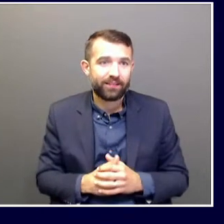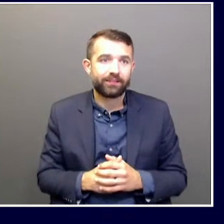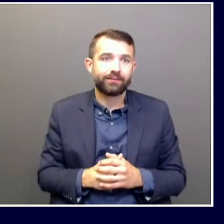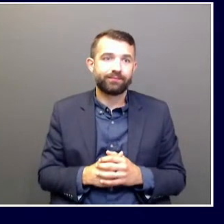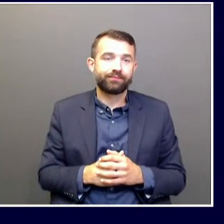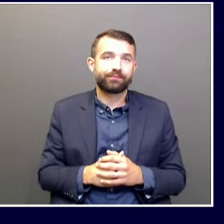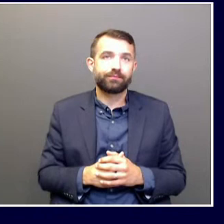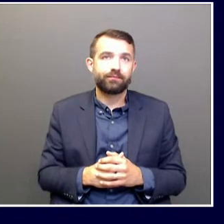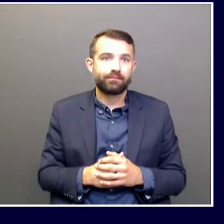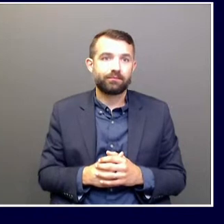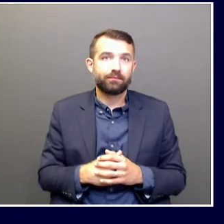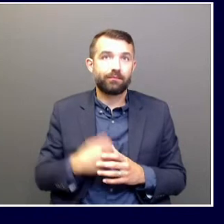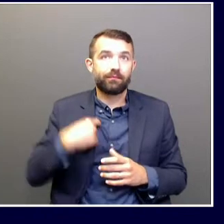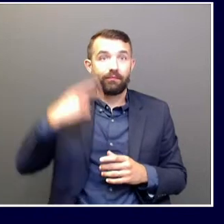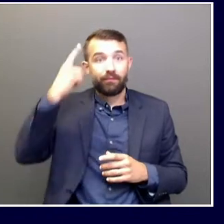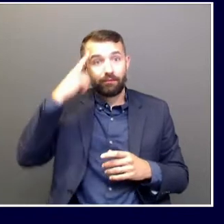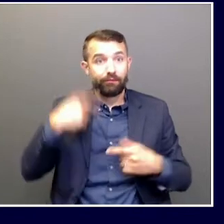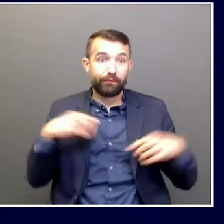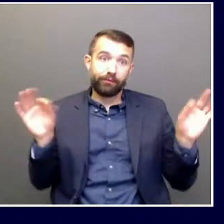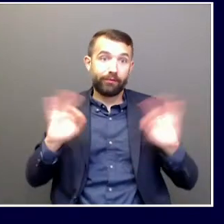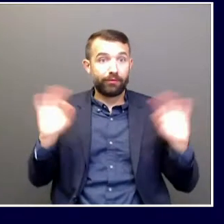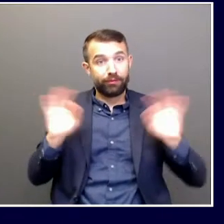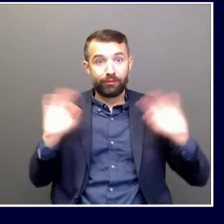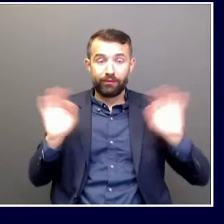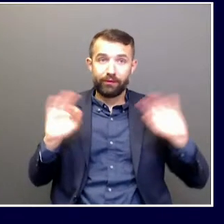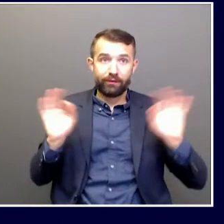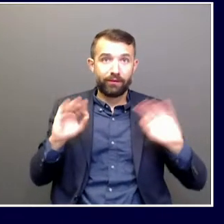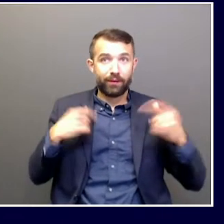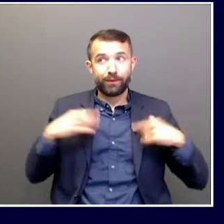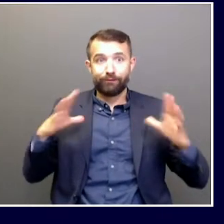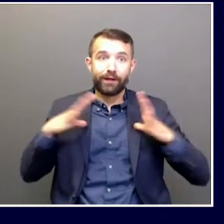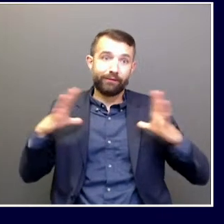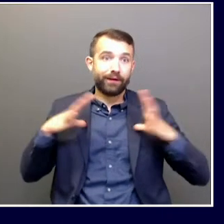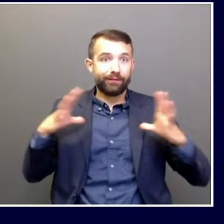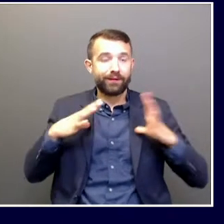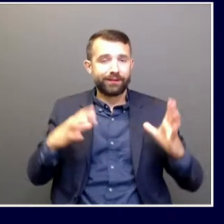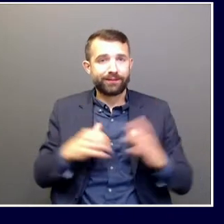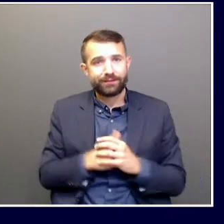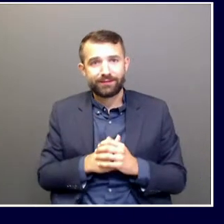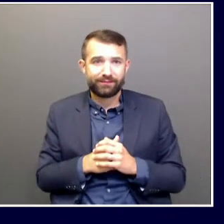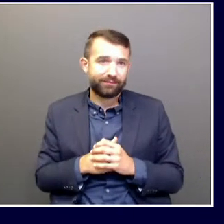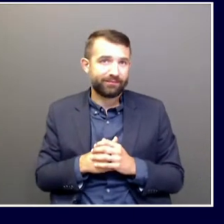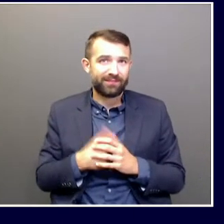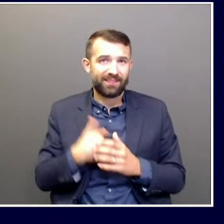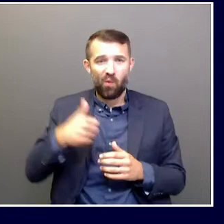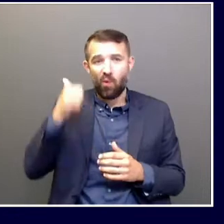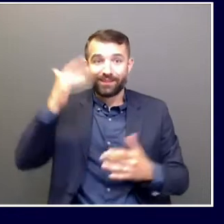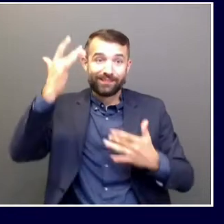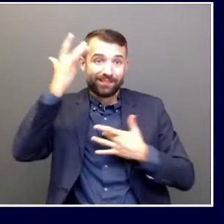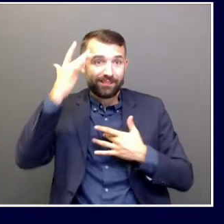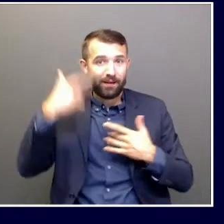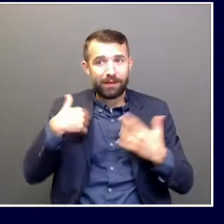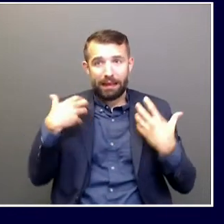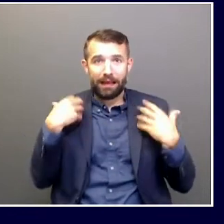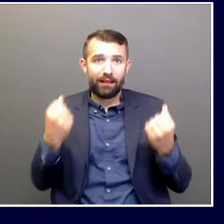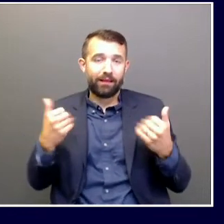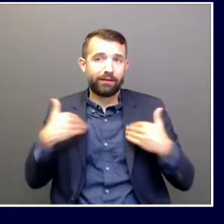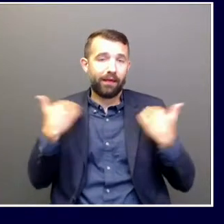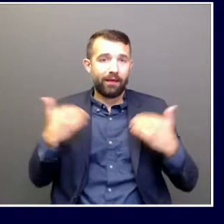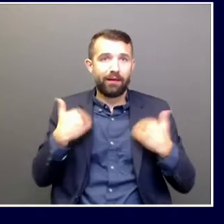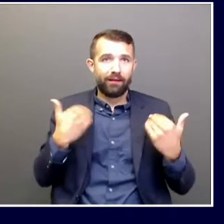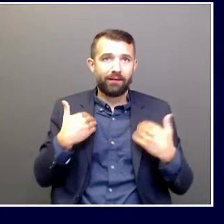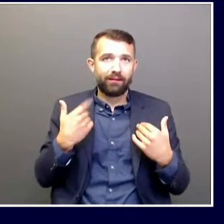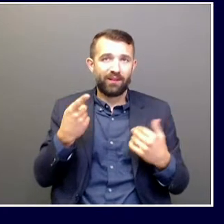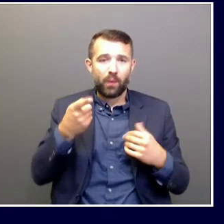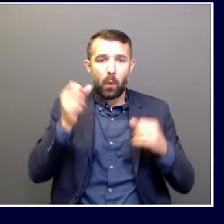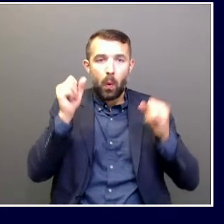into thinking that, well, if I get it, I won't be that sick. You may well also end up taking up a hospital bed